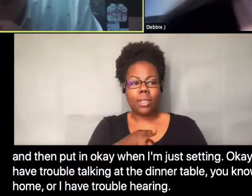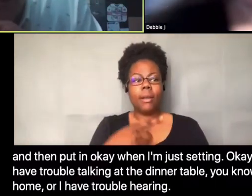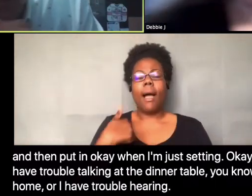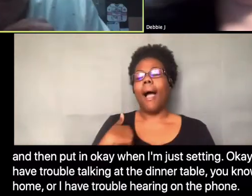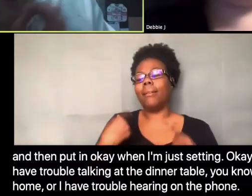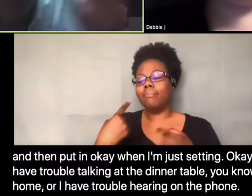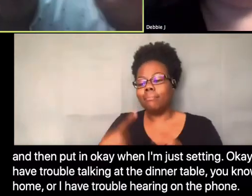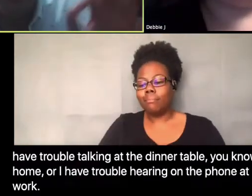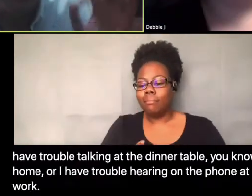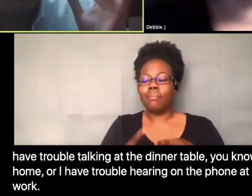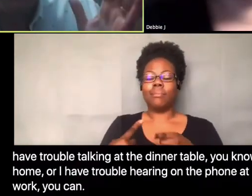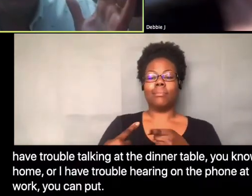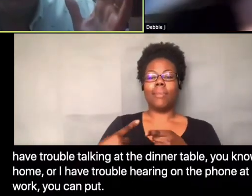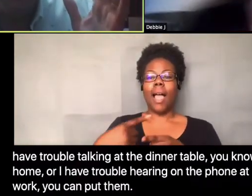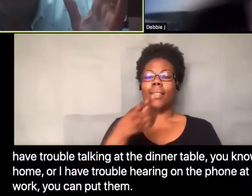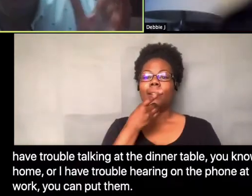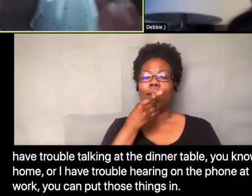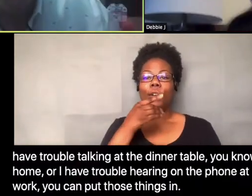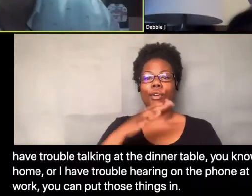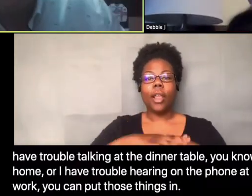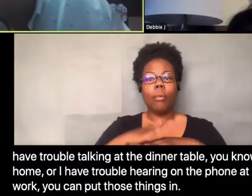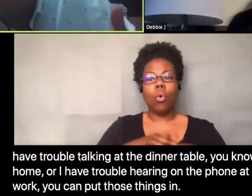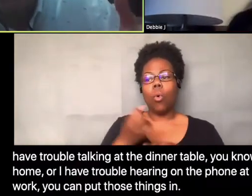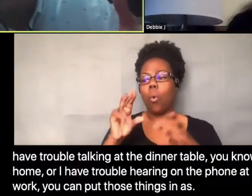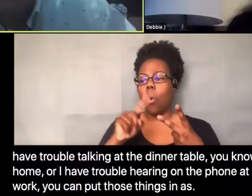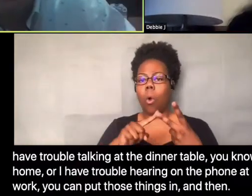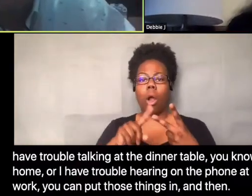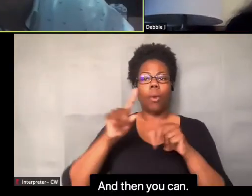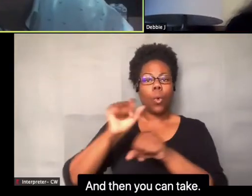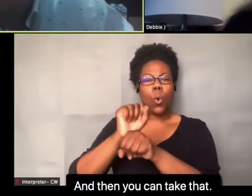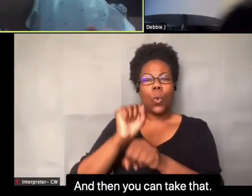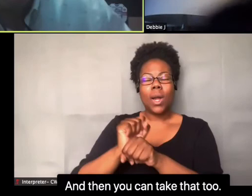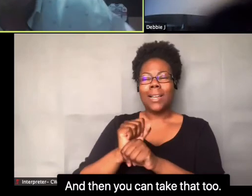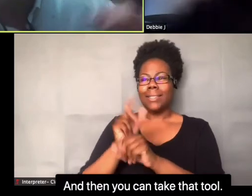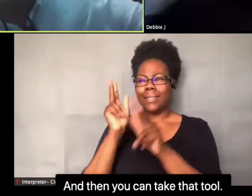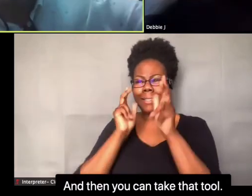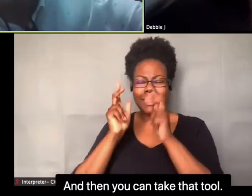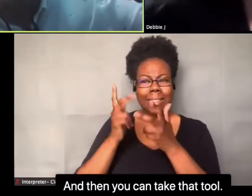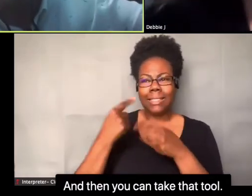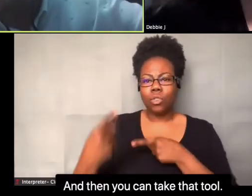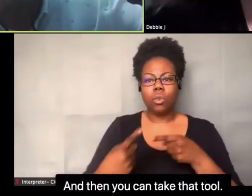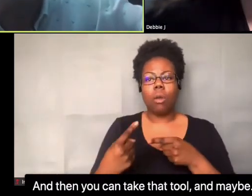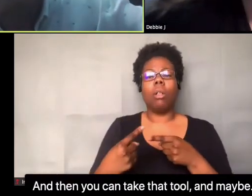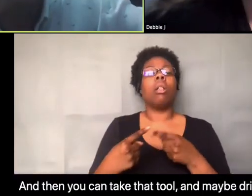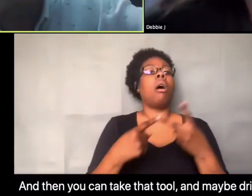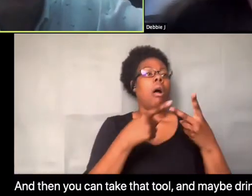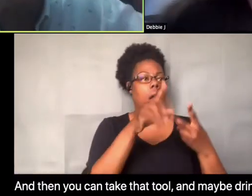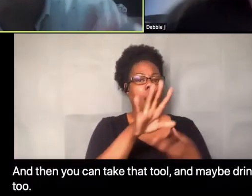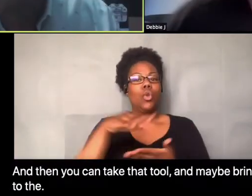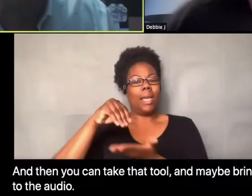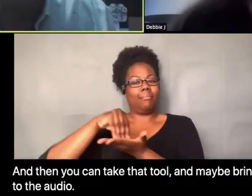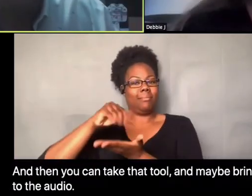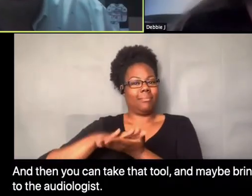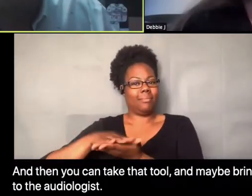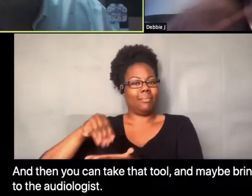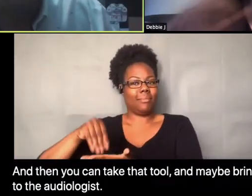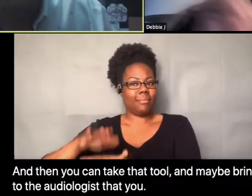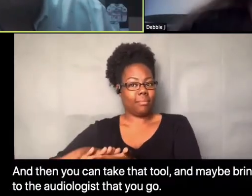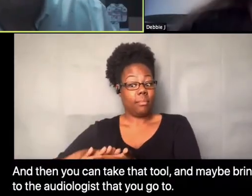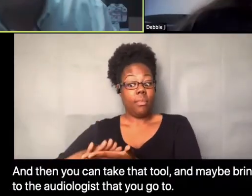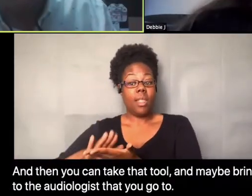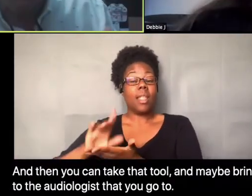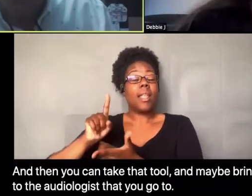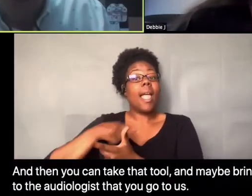on the phone at work. You can put those things in, and then you can take that tool and maybe bring it to the audiologist that you go